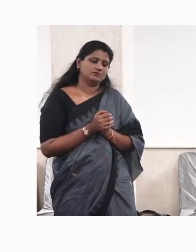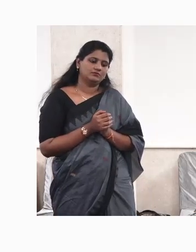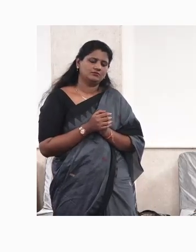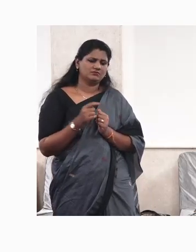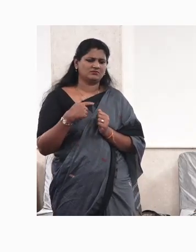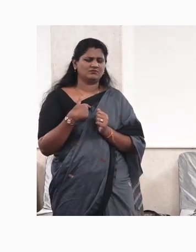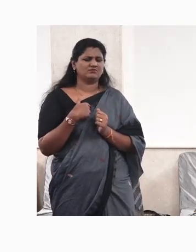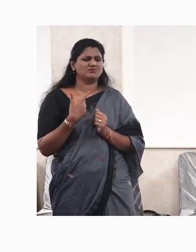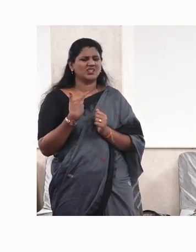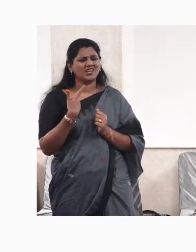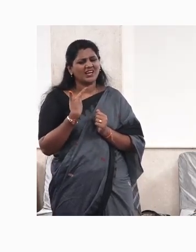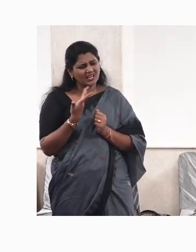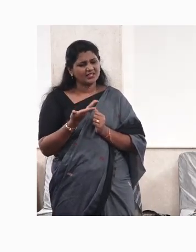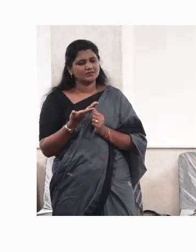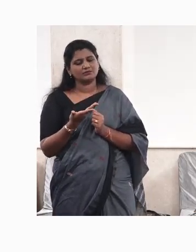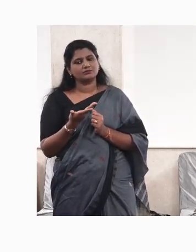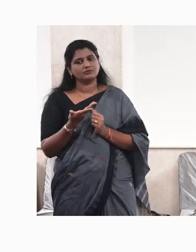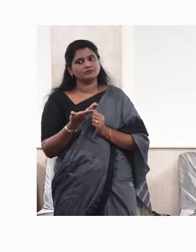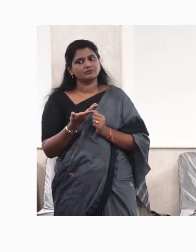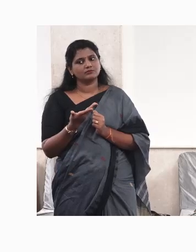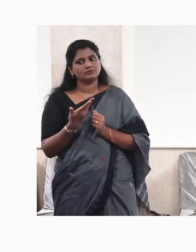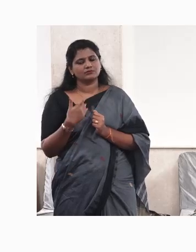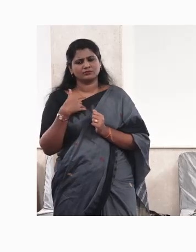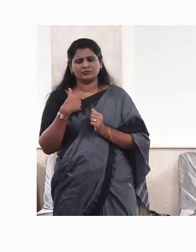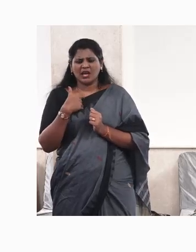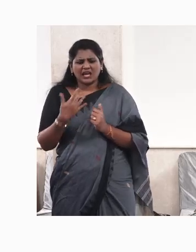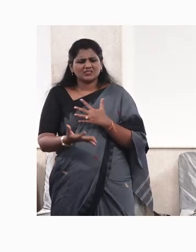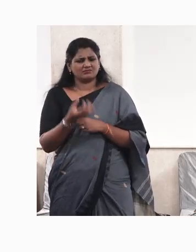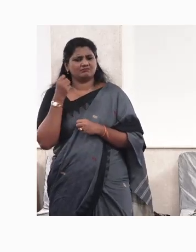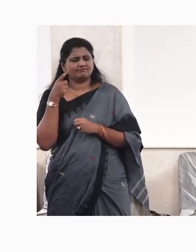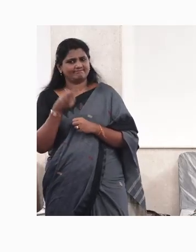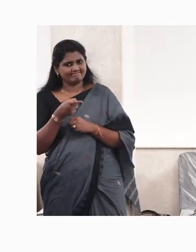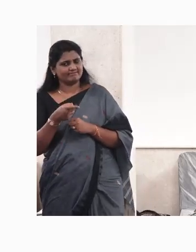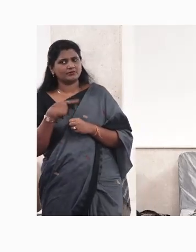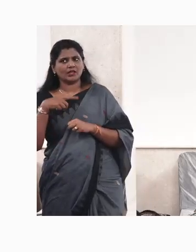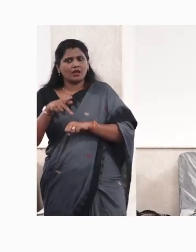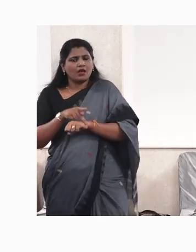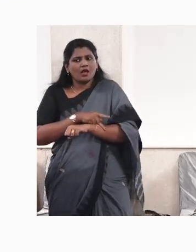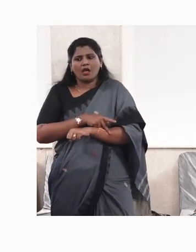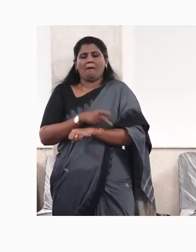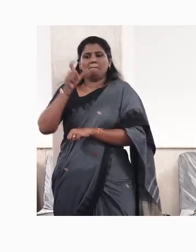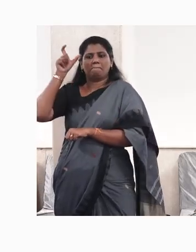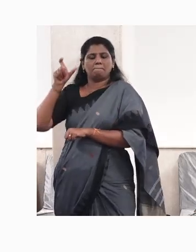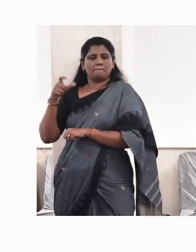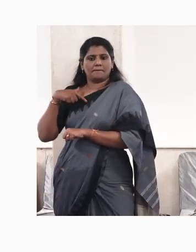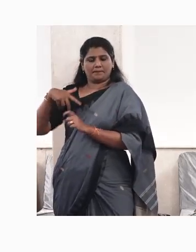should I take that from an expert perspective, or